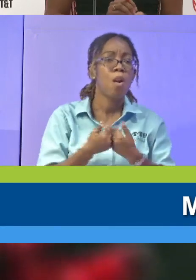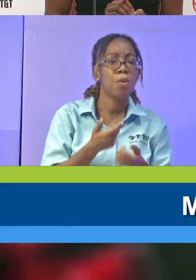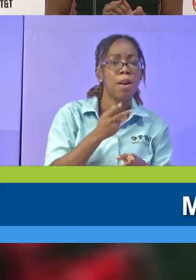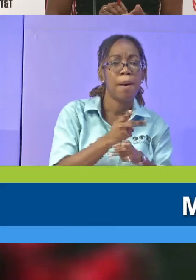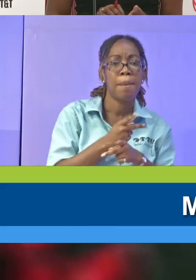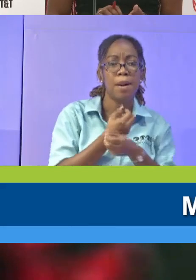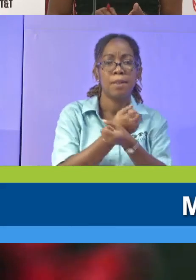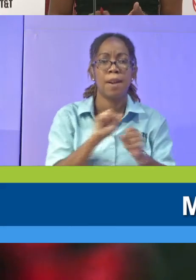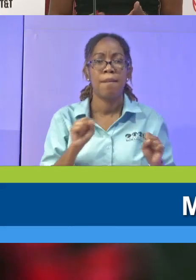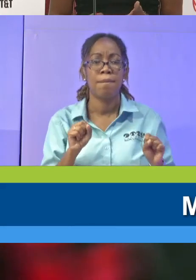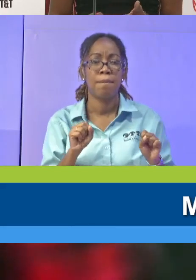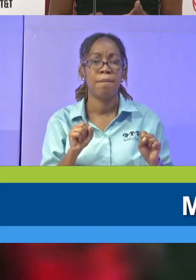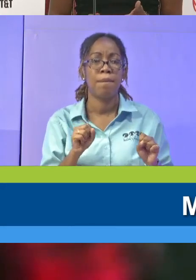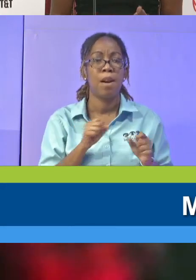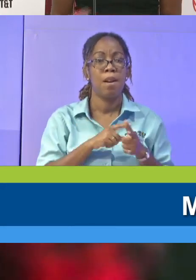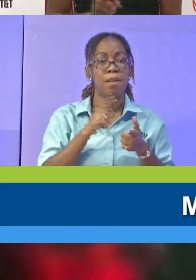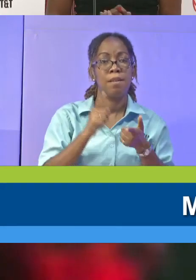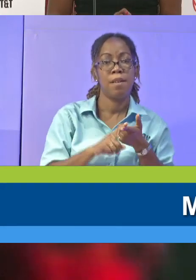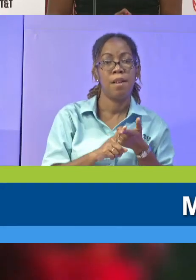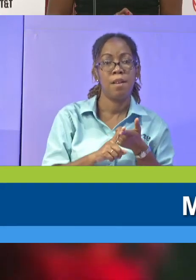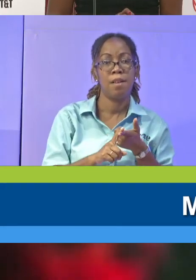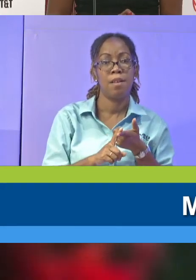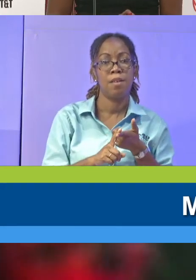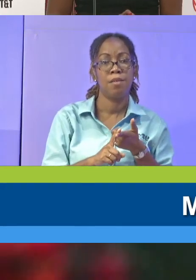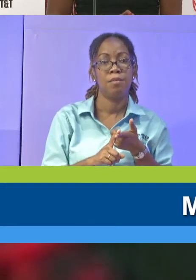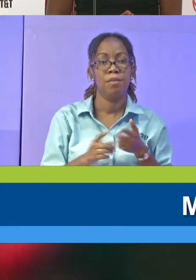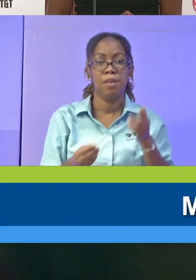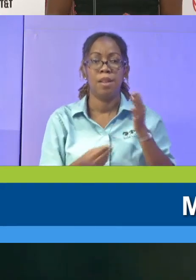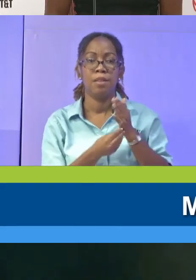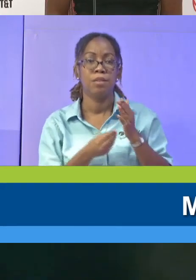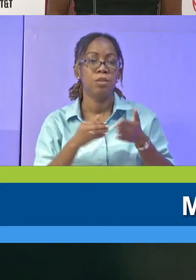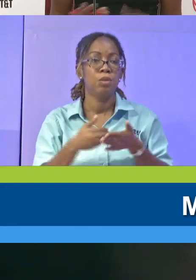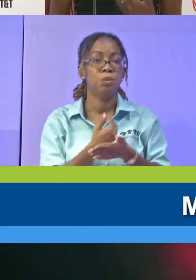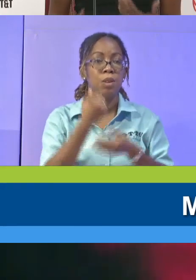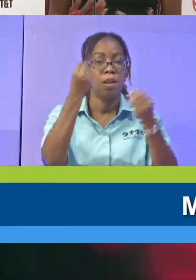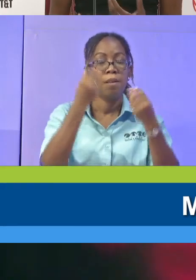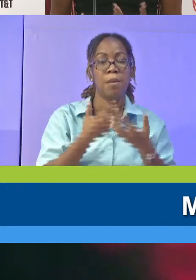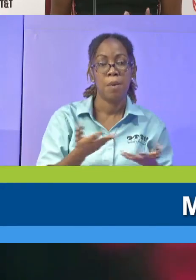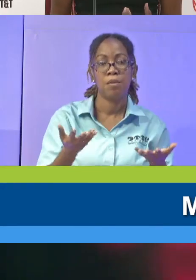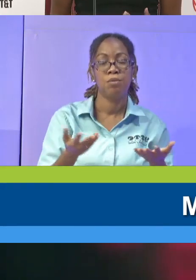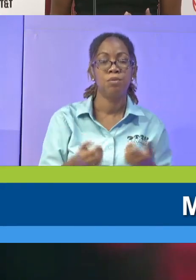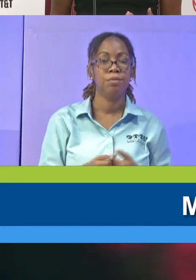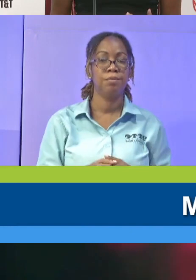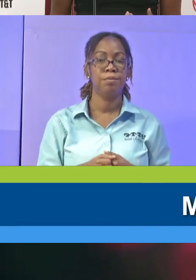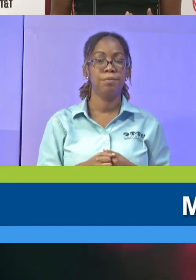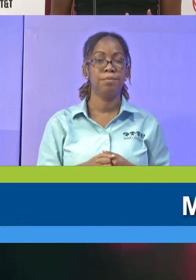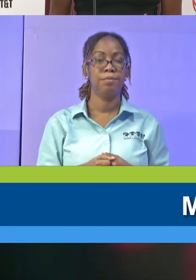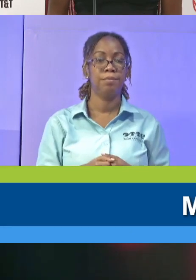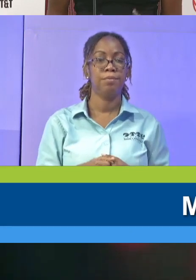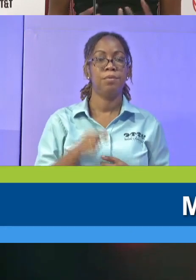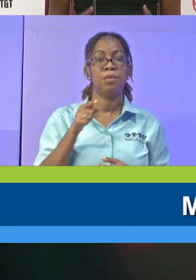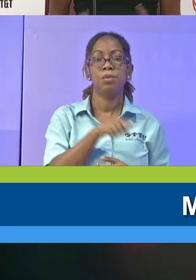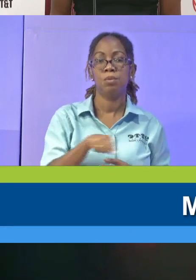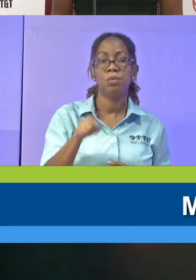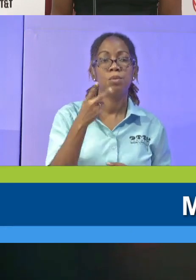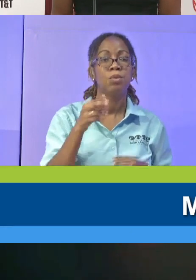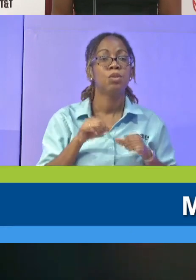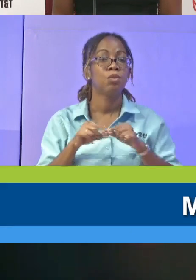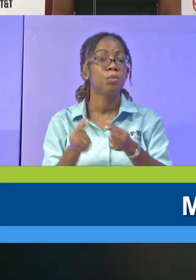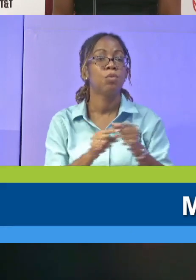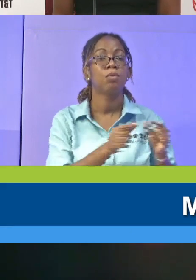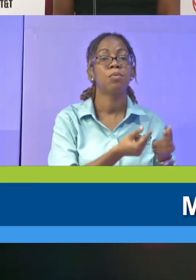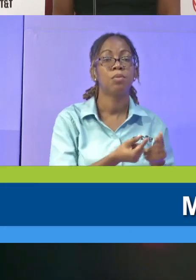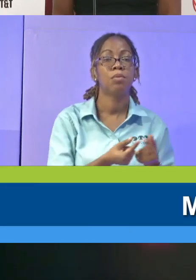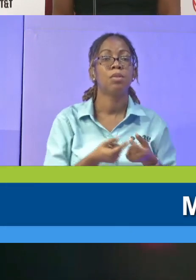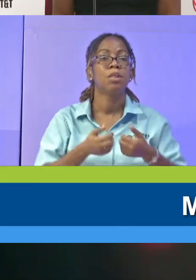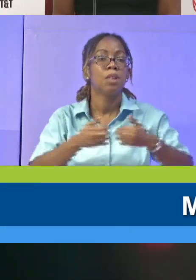the emergency use listing profile of that vaccine or medicine. So these are two independent bodies, but they have very